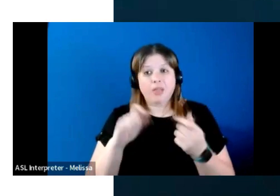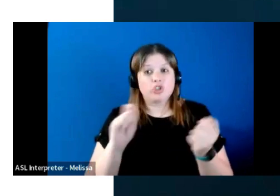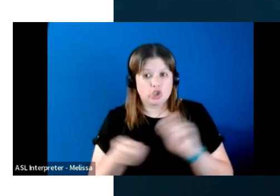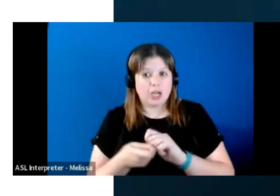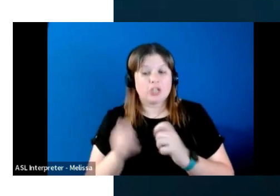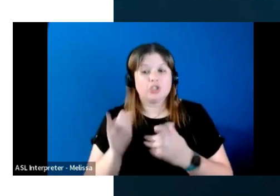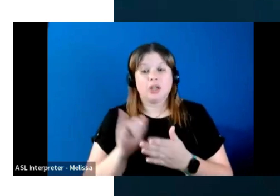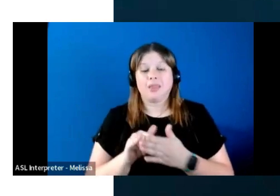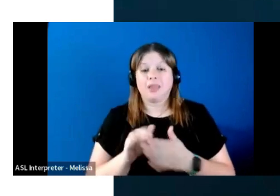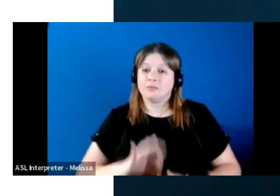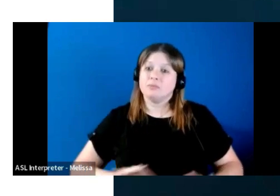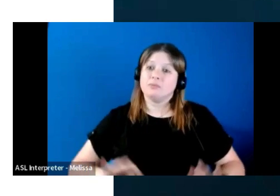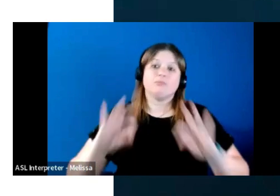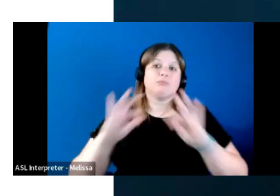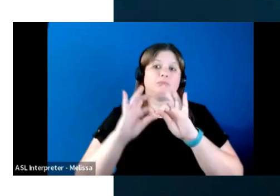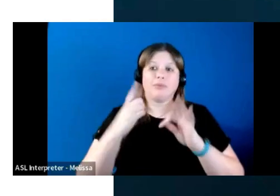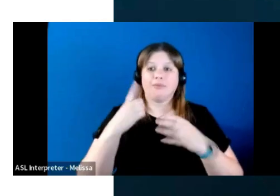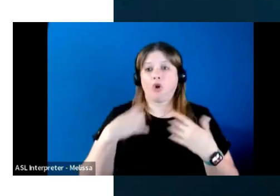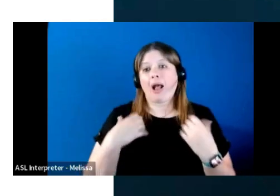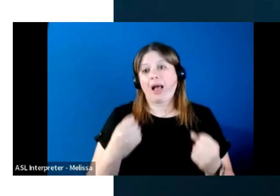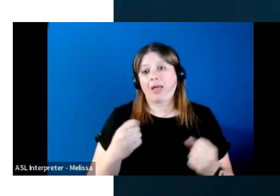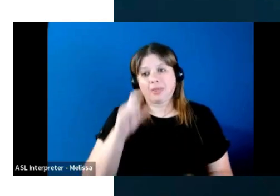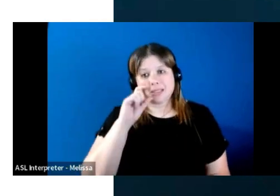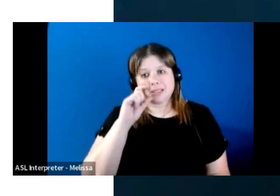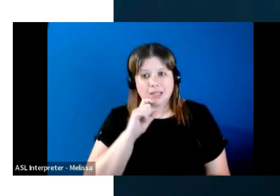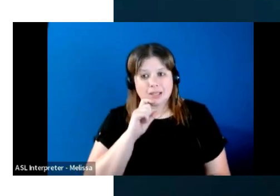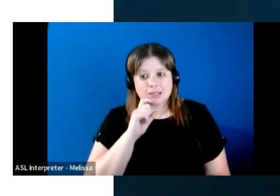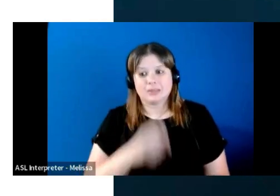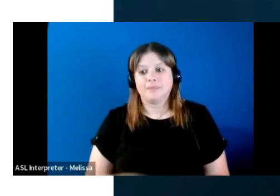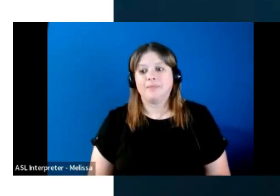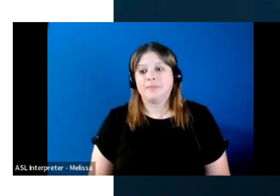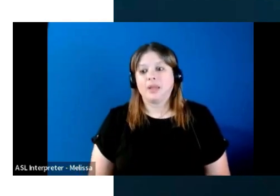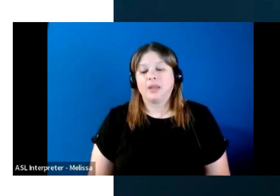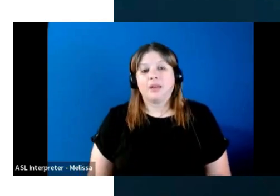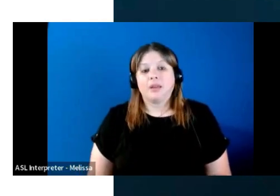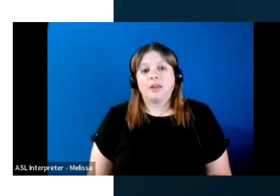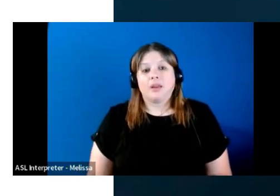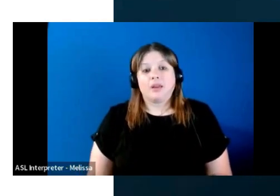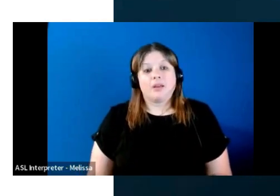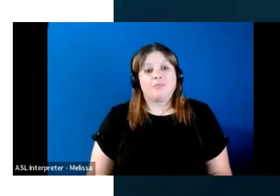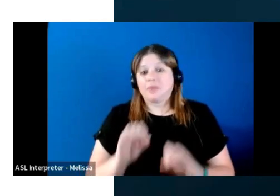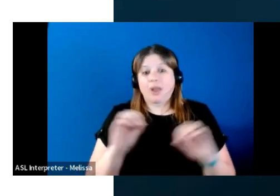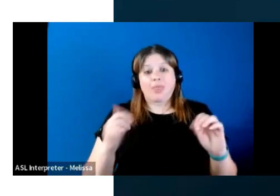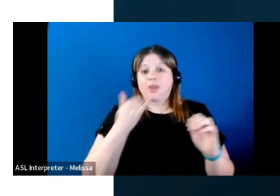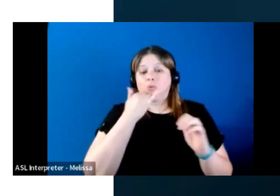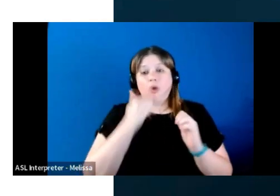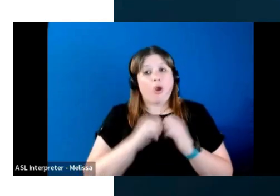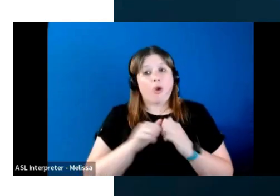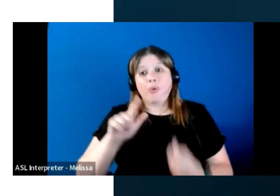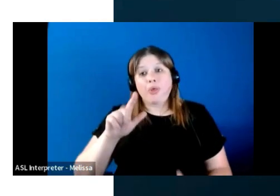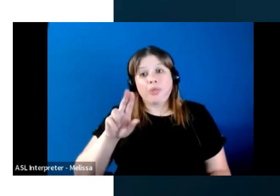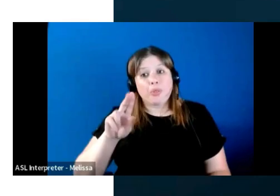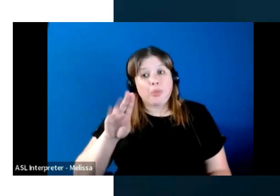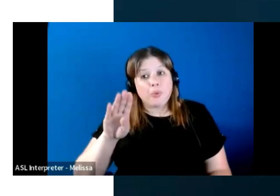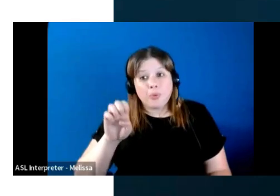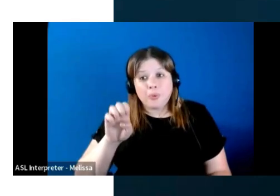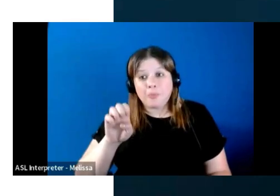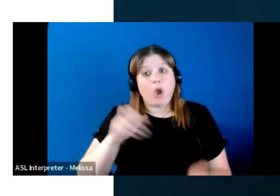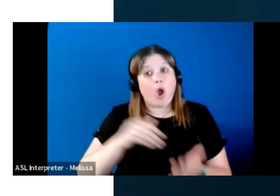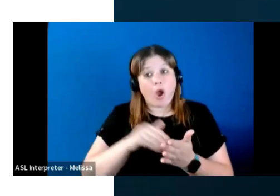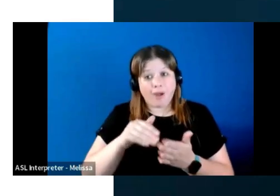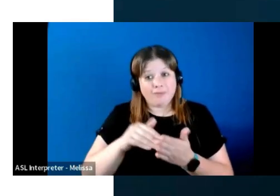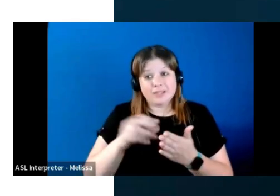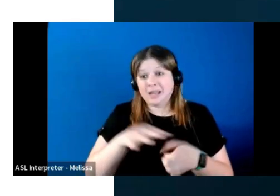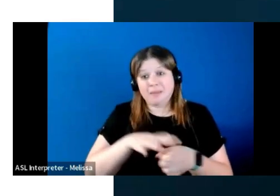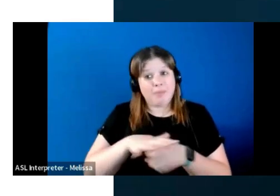sex. I want to say there's nothing wrong with lube, often and plenty, and toys. Toys are